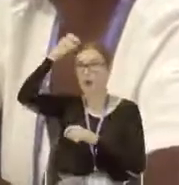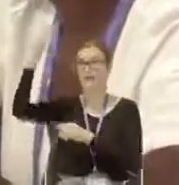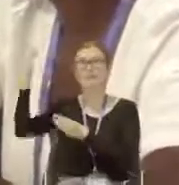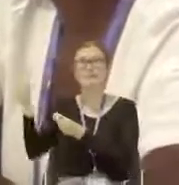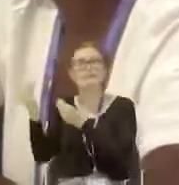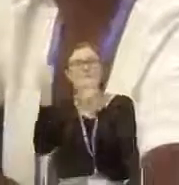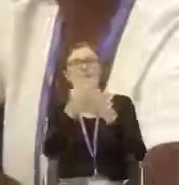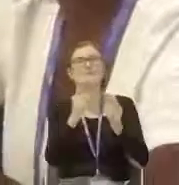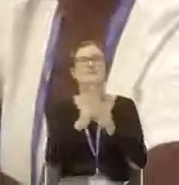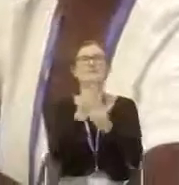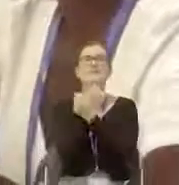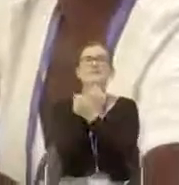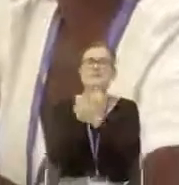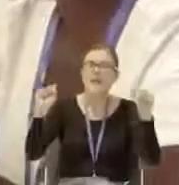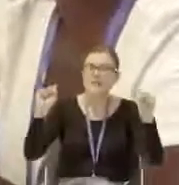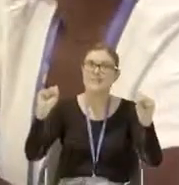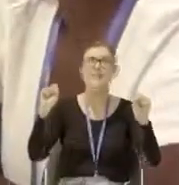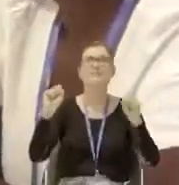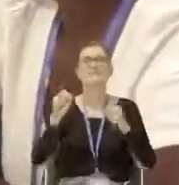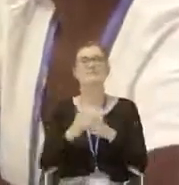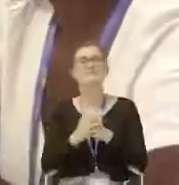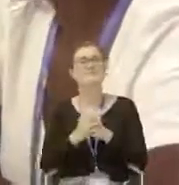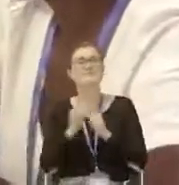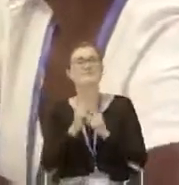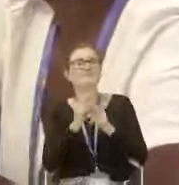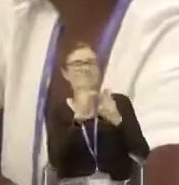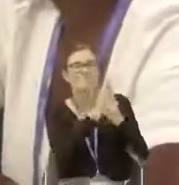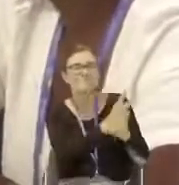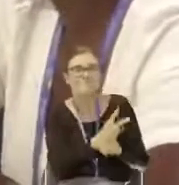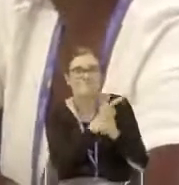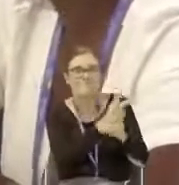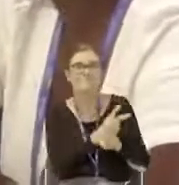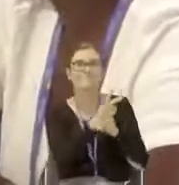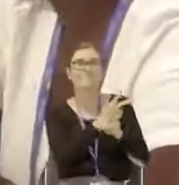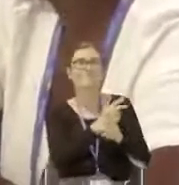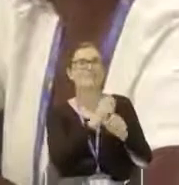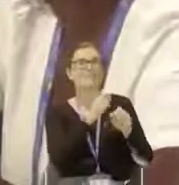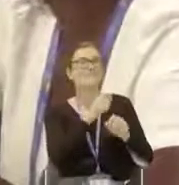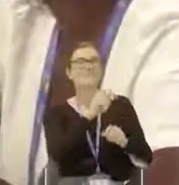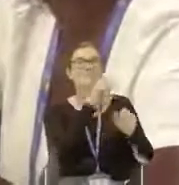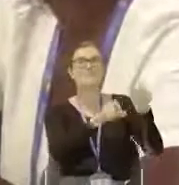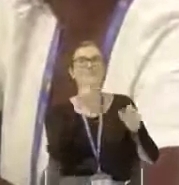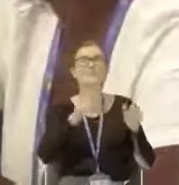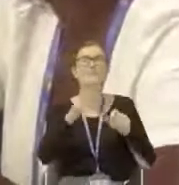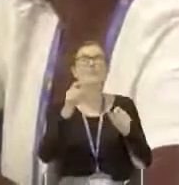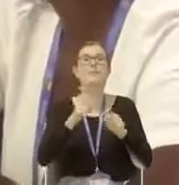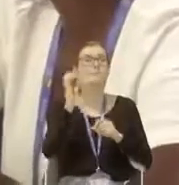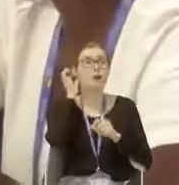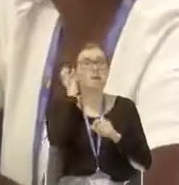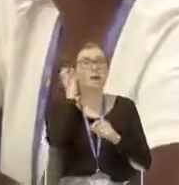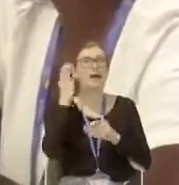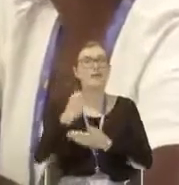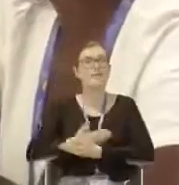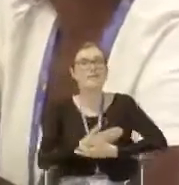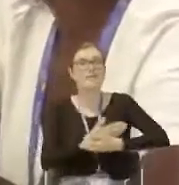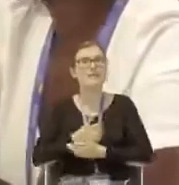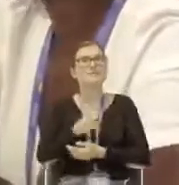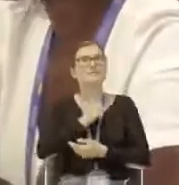mothers, and see to it that the young people get work. But quite often in our urban